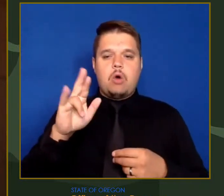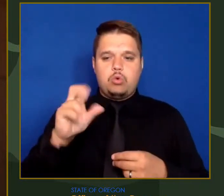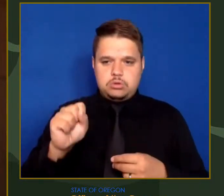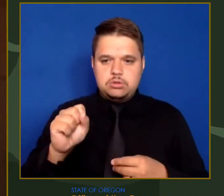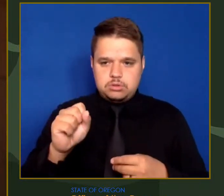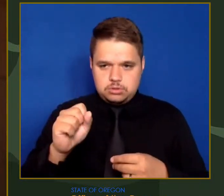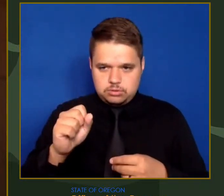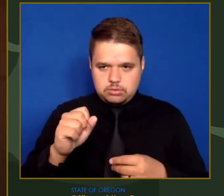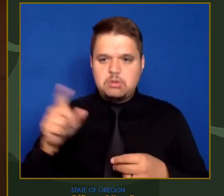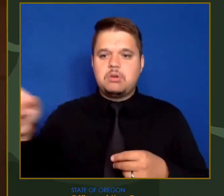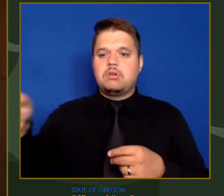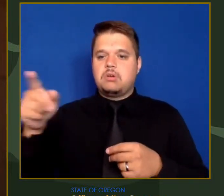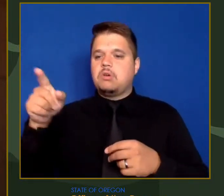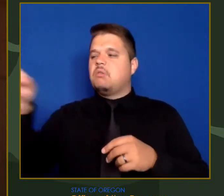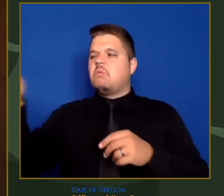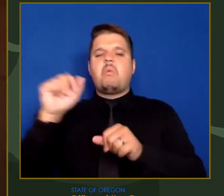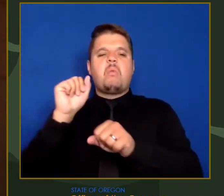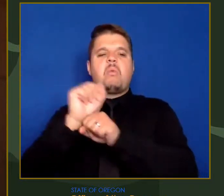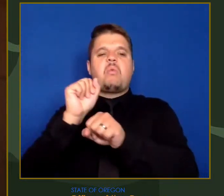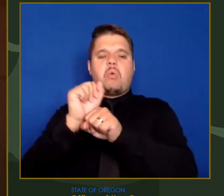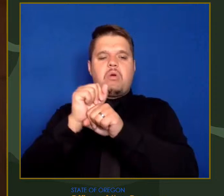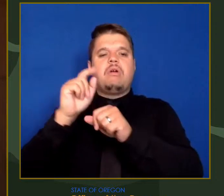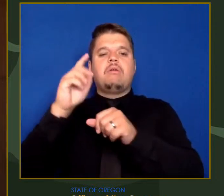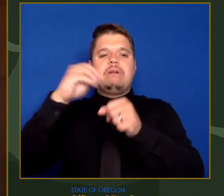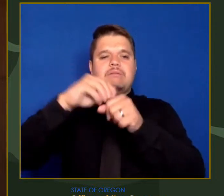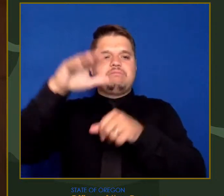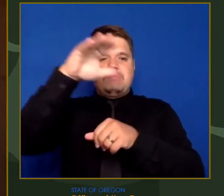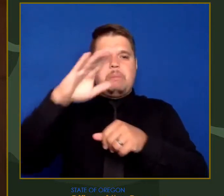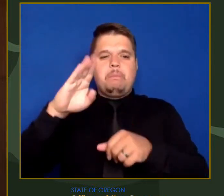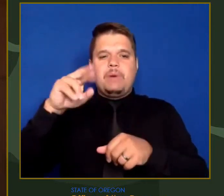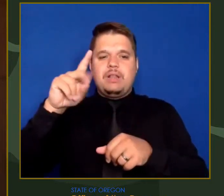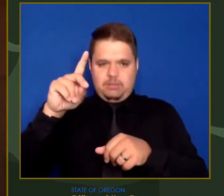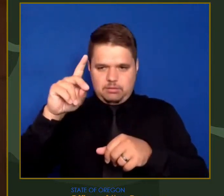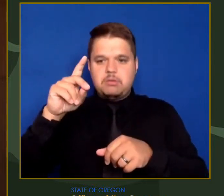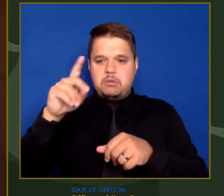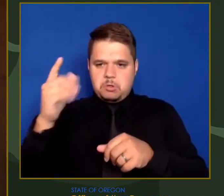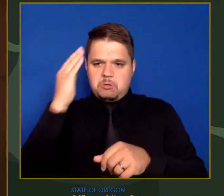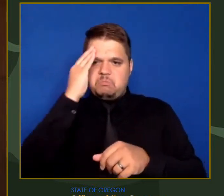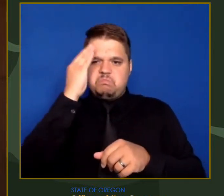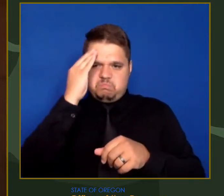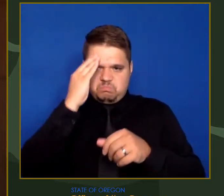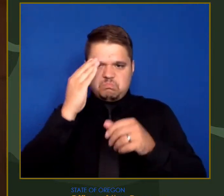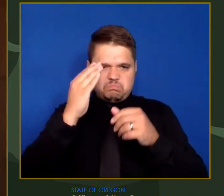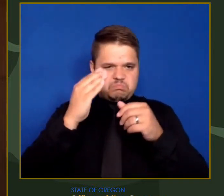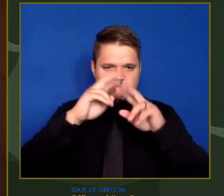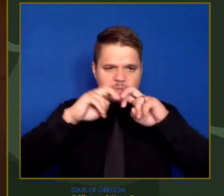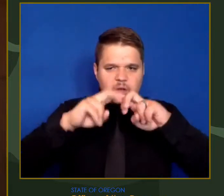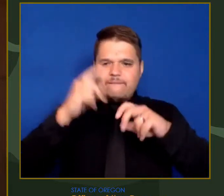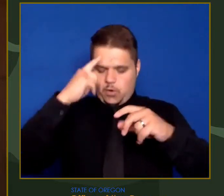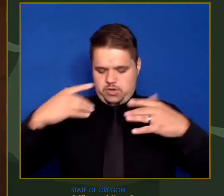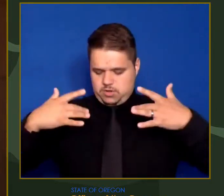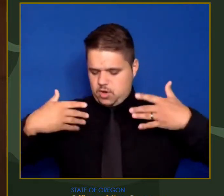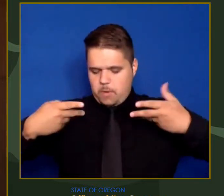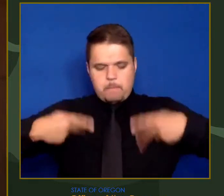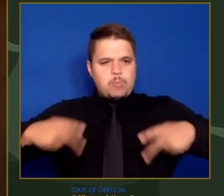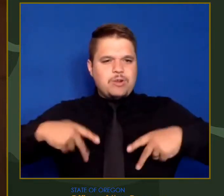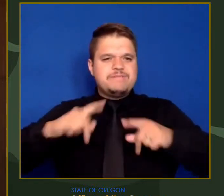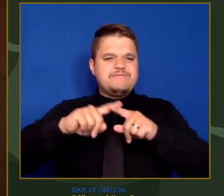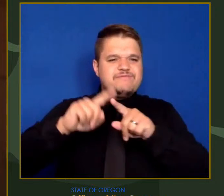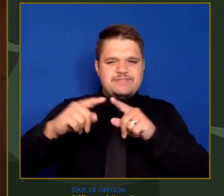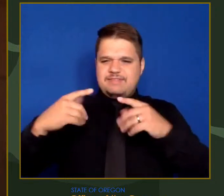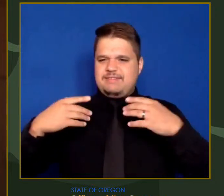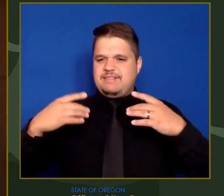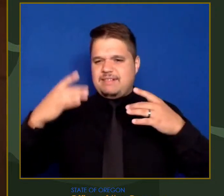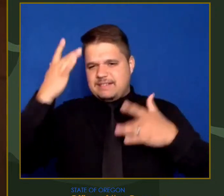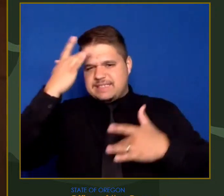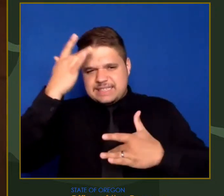in Bend. Dr. Davillon is also a member of my medical advisory panel. I wanted to start out today with